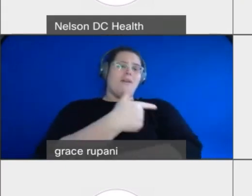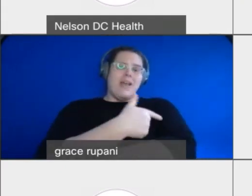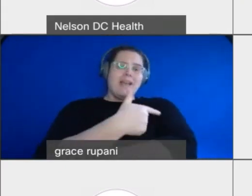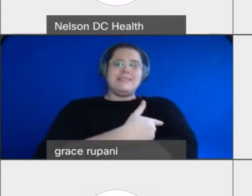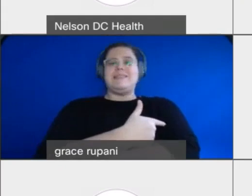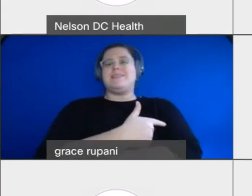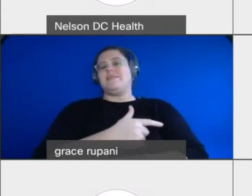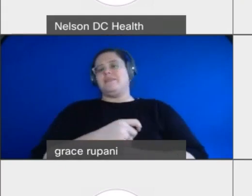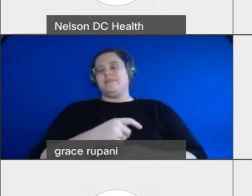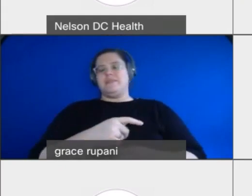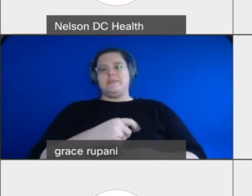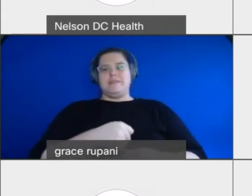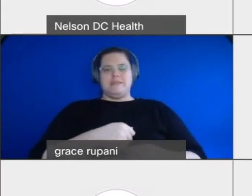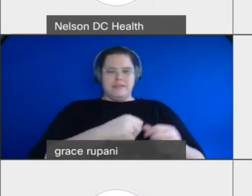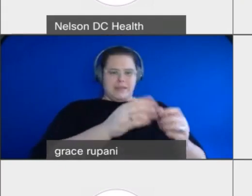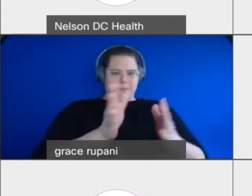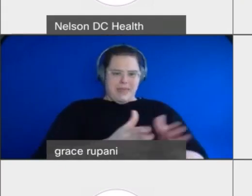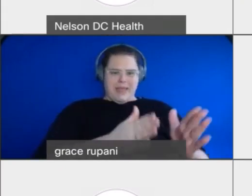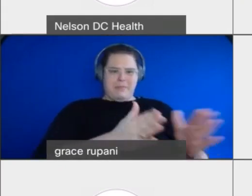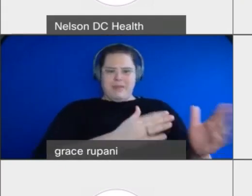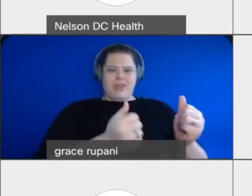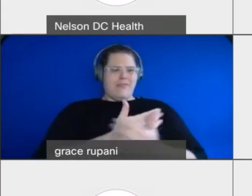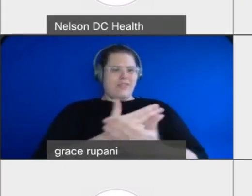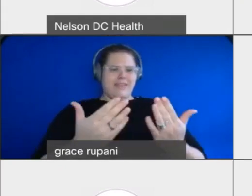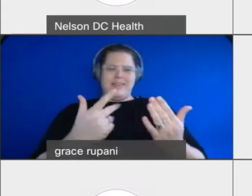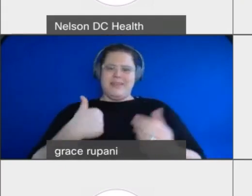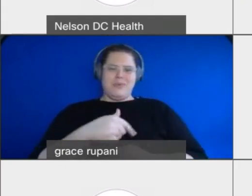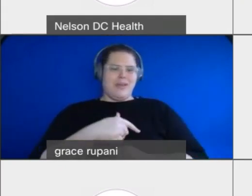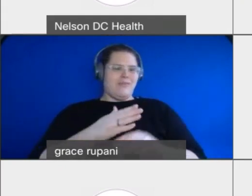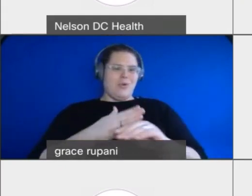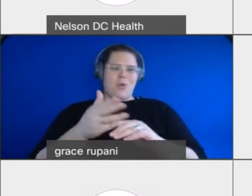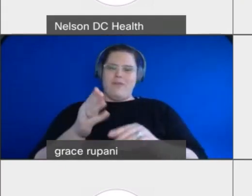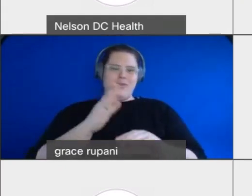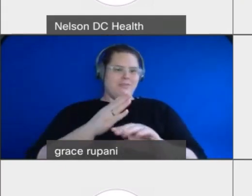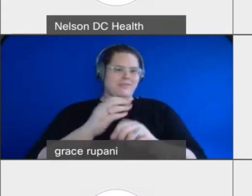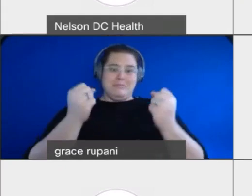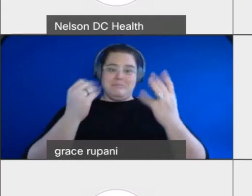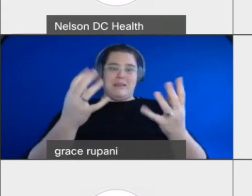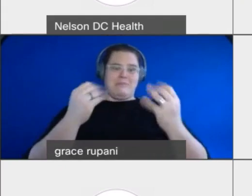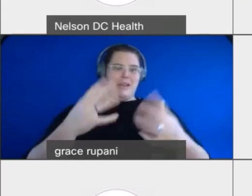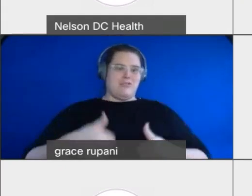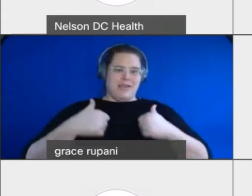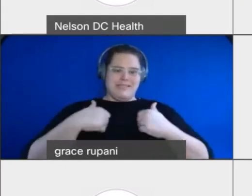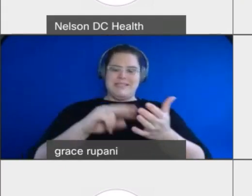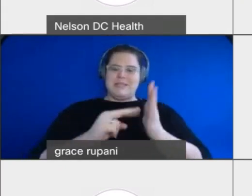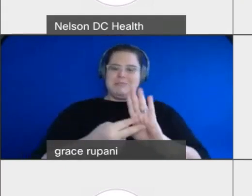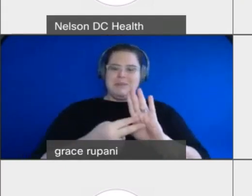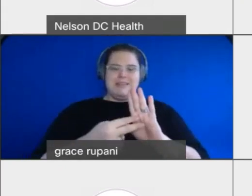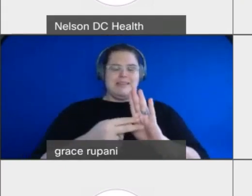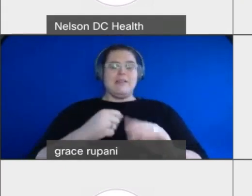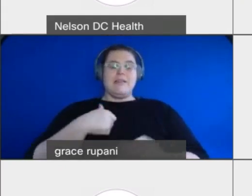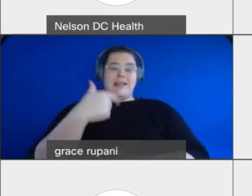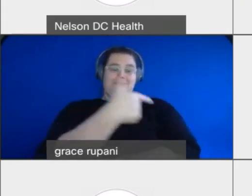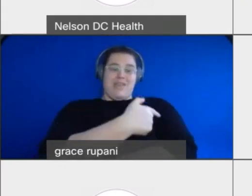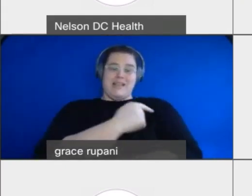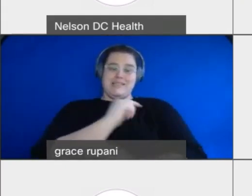700,000 residents. Vaccine can't be provided to people under the age of 16. So I haven't looked at census data about